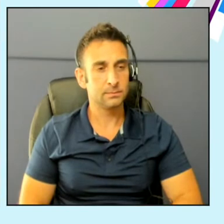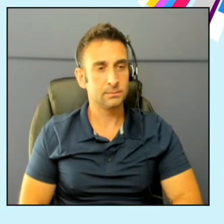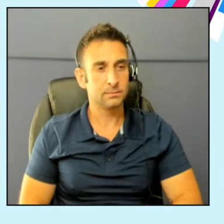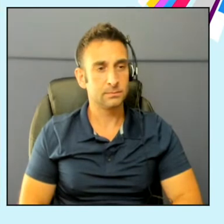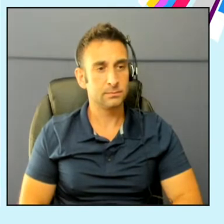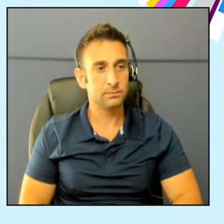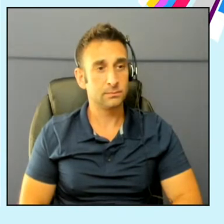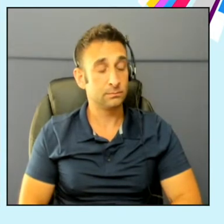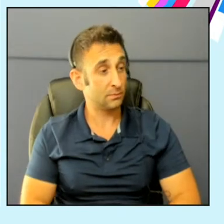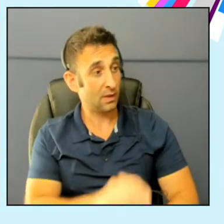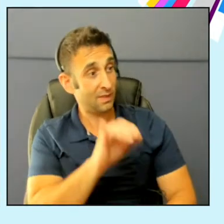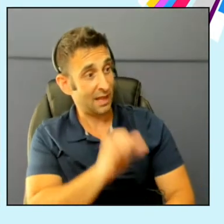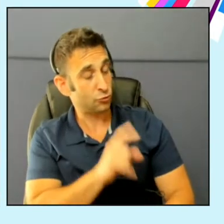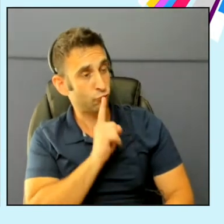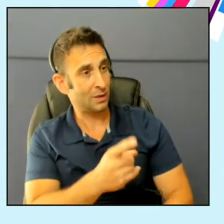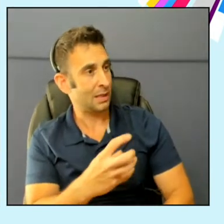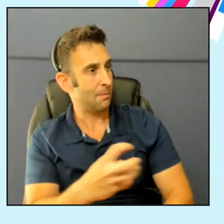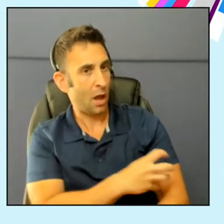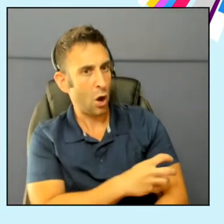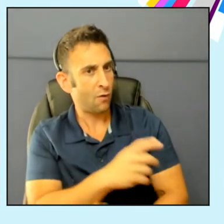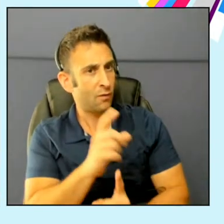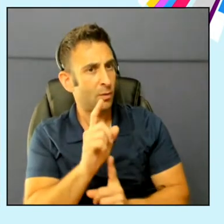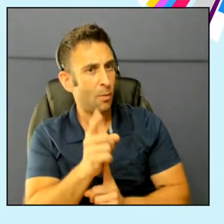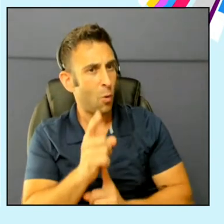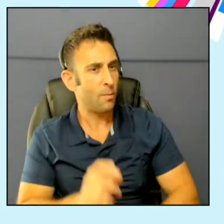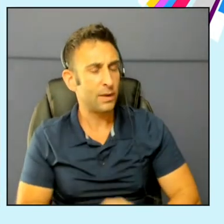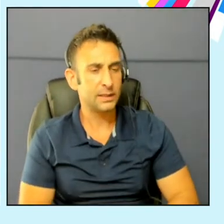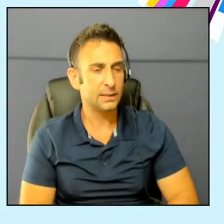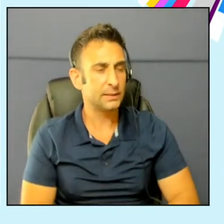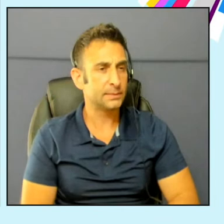That's a really powerful moment. And